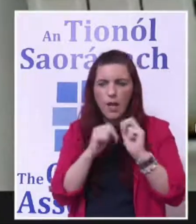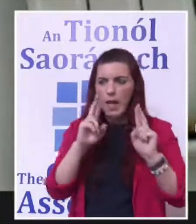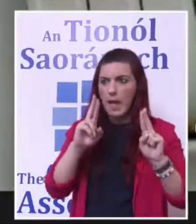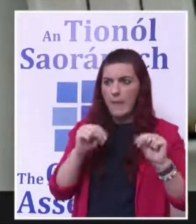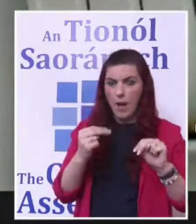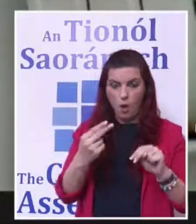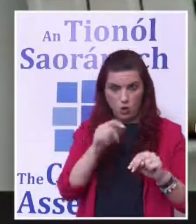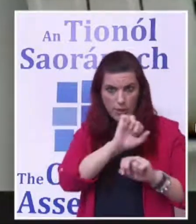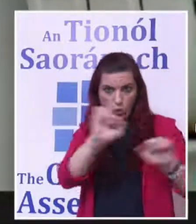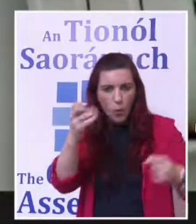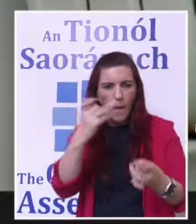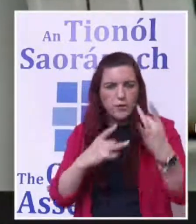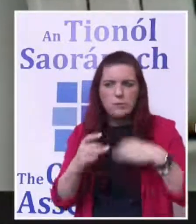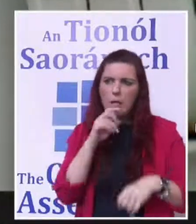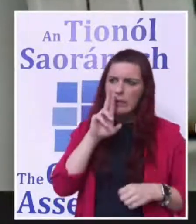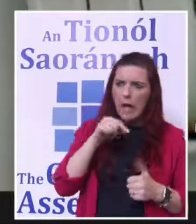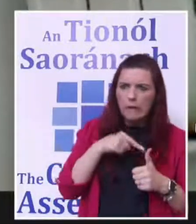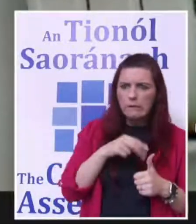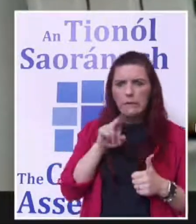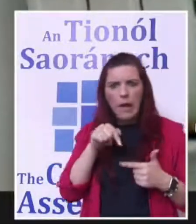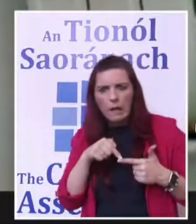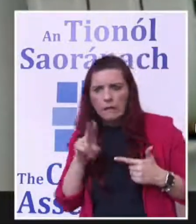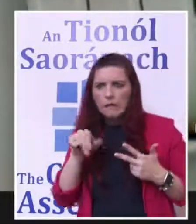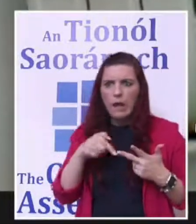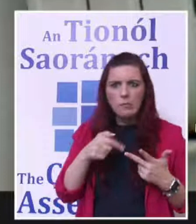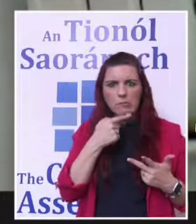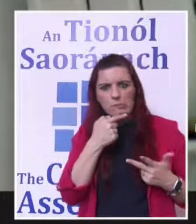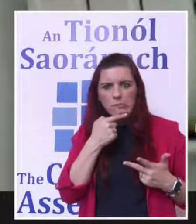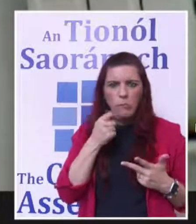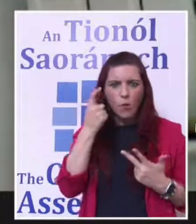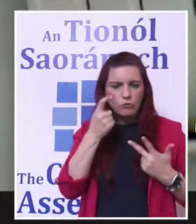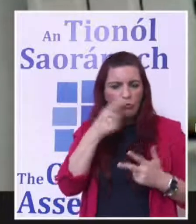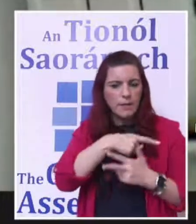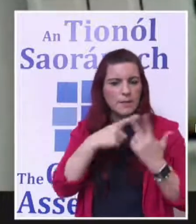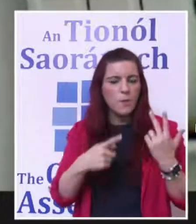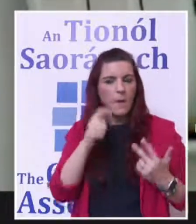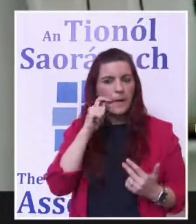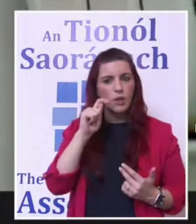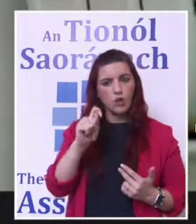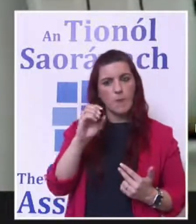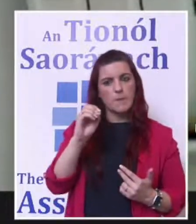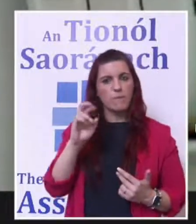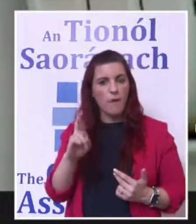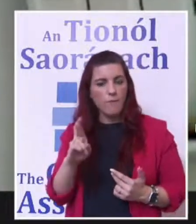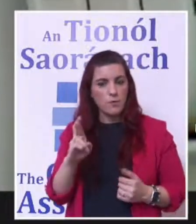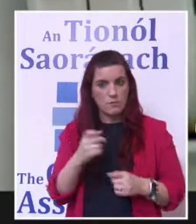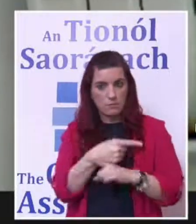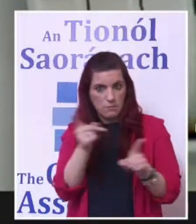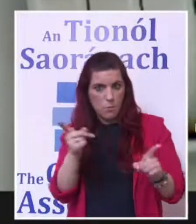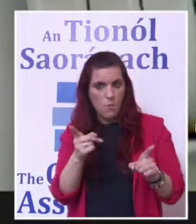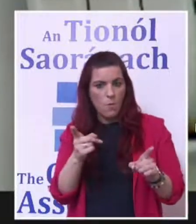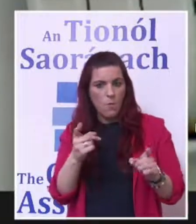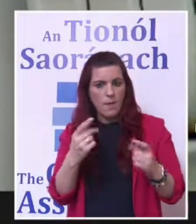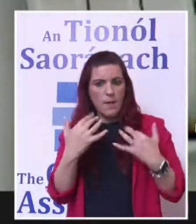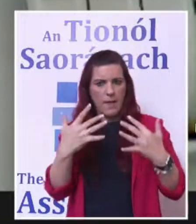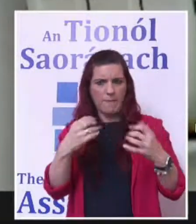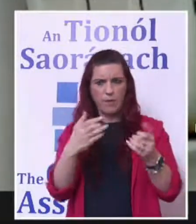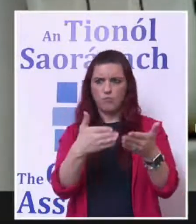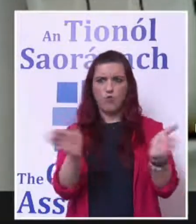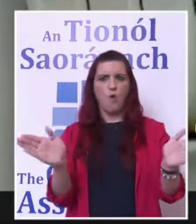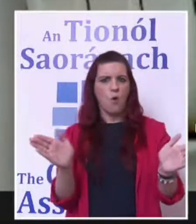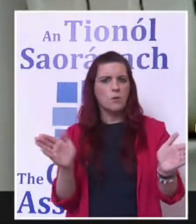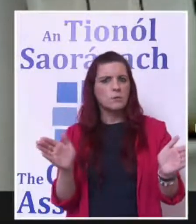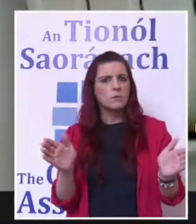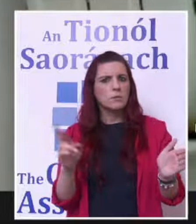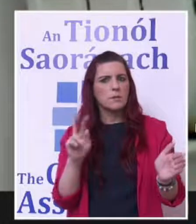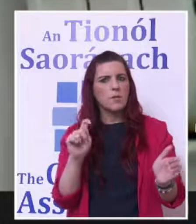that? And I think, the terms of reference that have been given to the Assembly are exceptionally open,